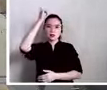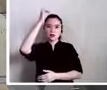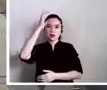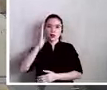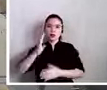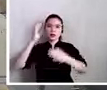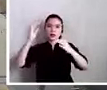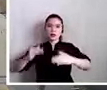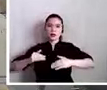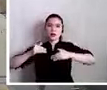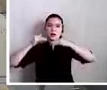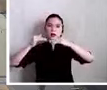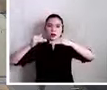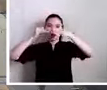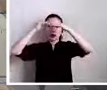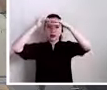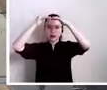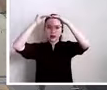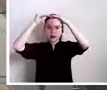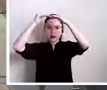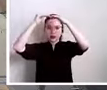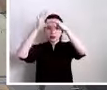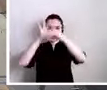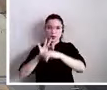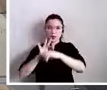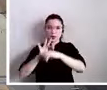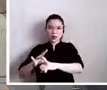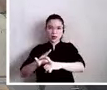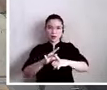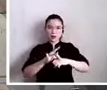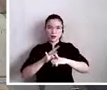the highest. And